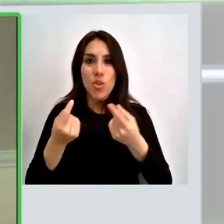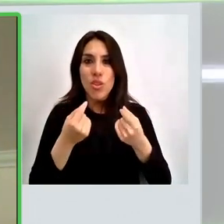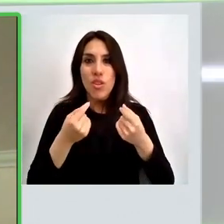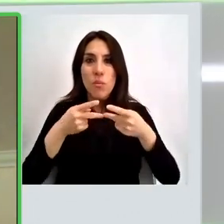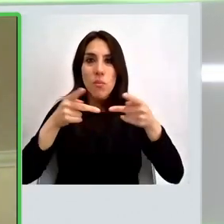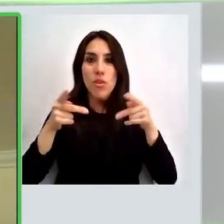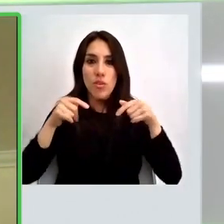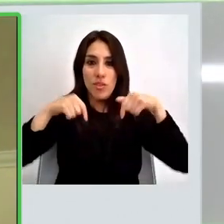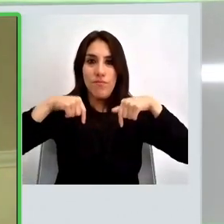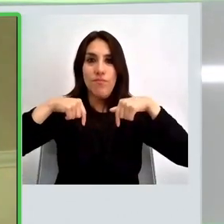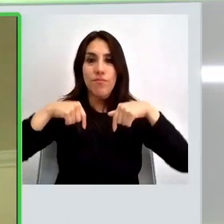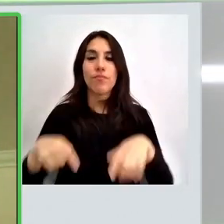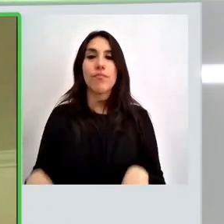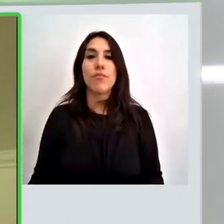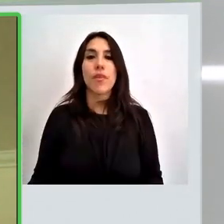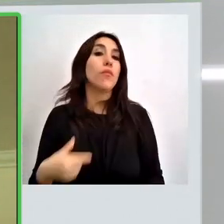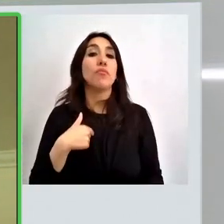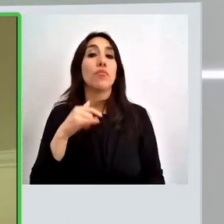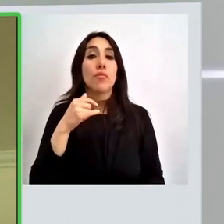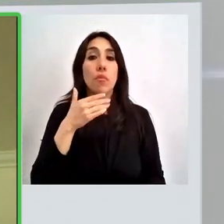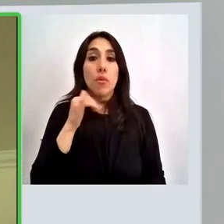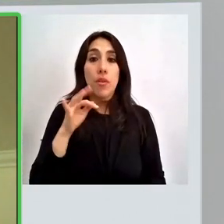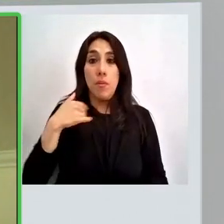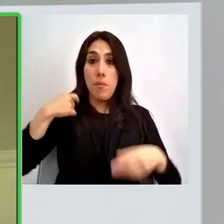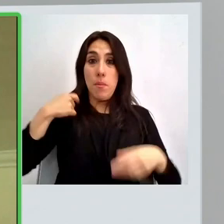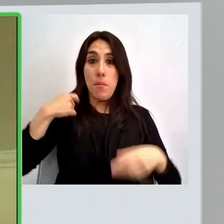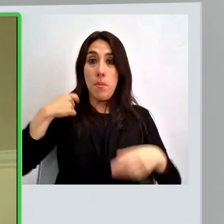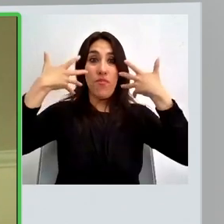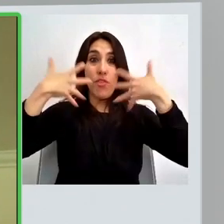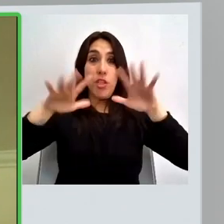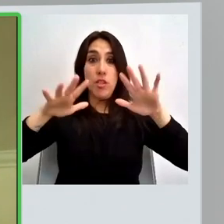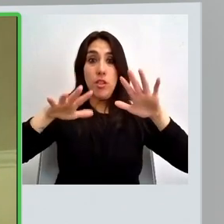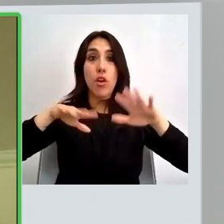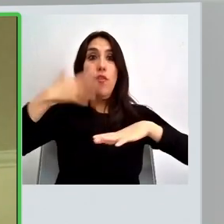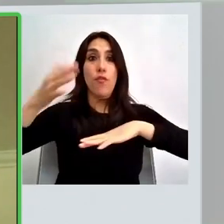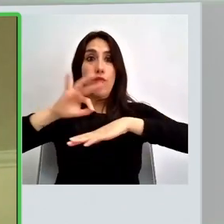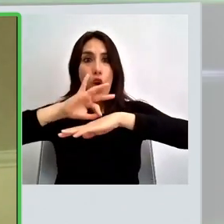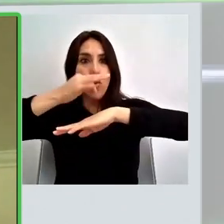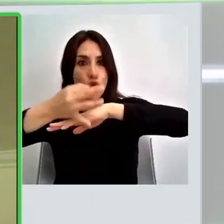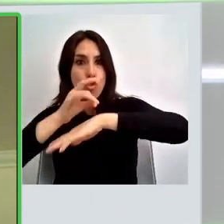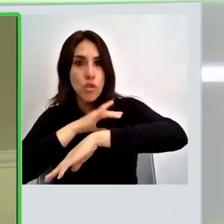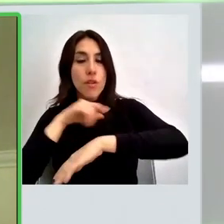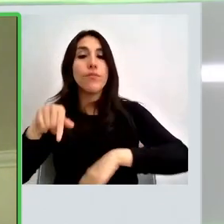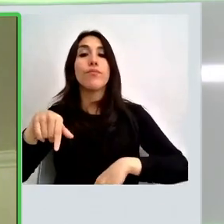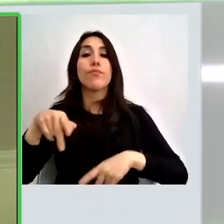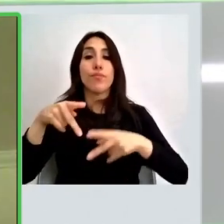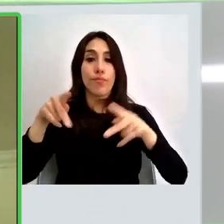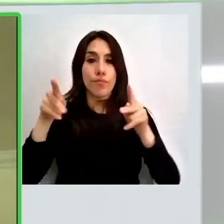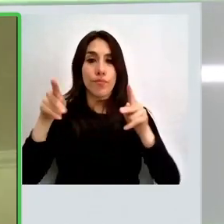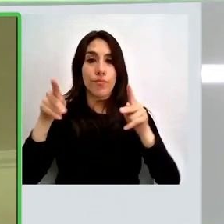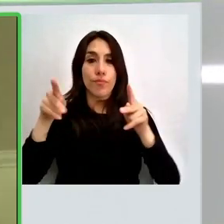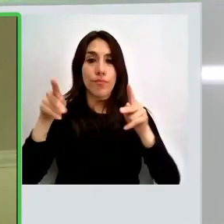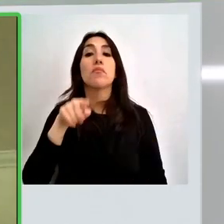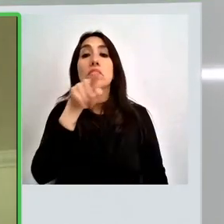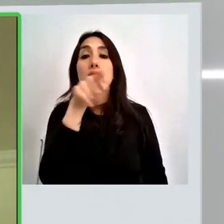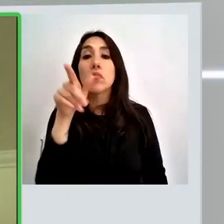any questions or you want to make any input to the Institute, you can go to